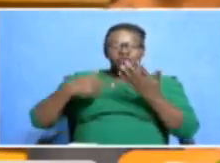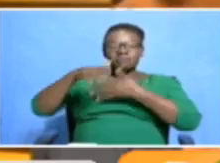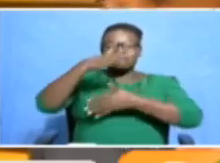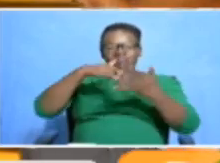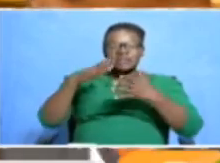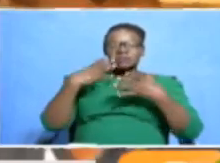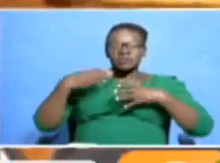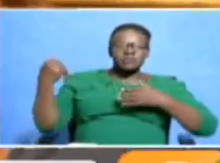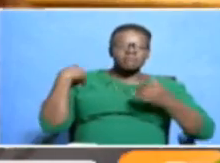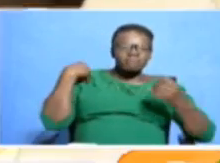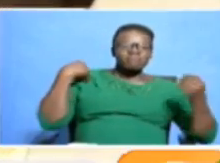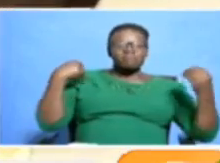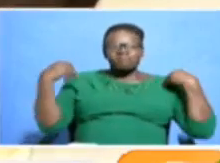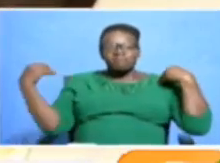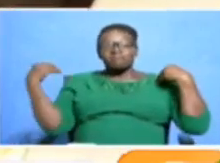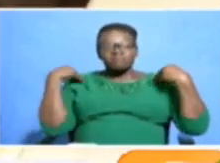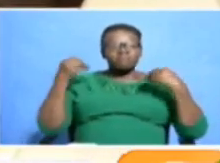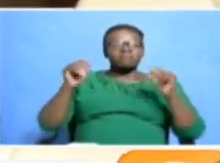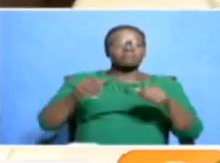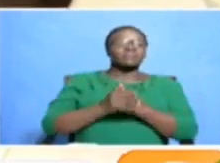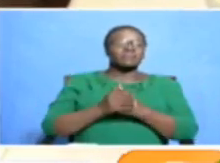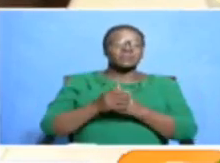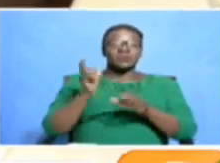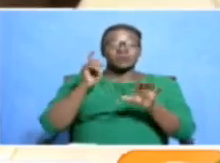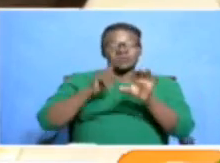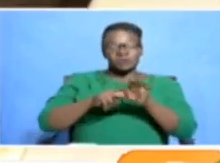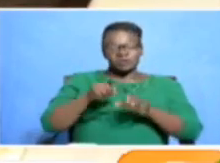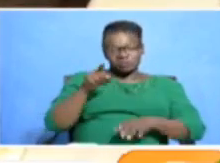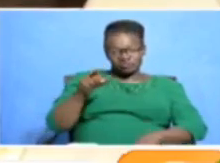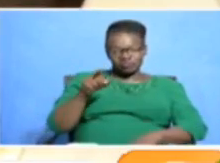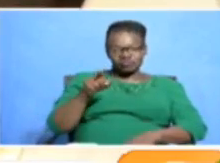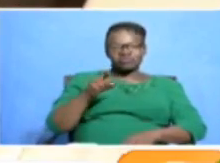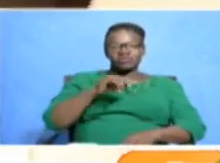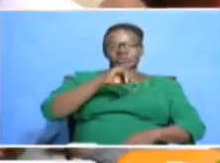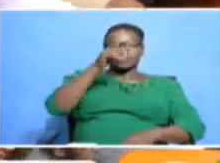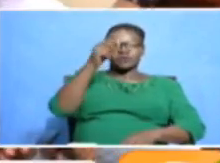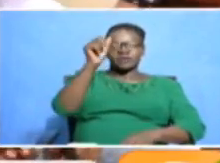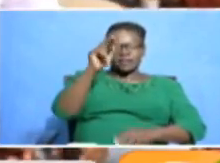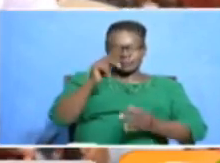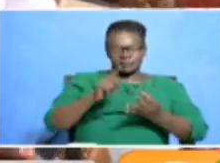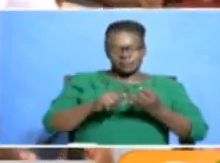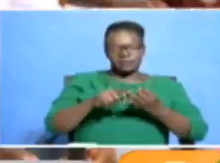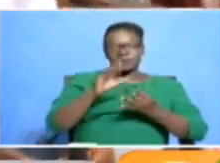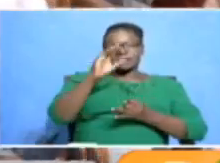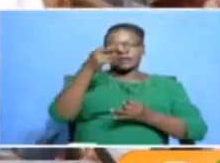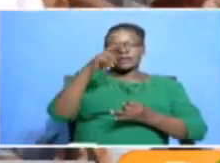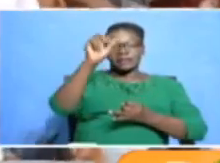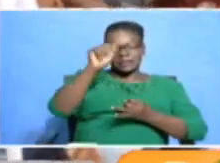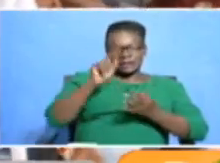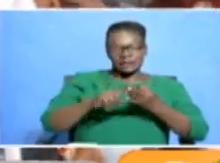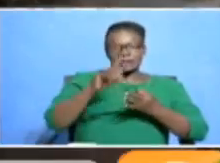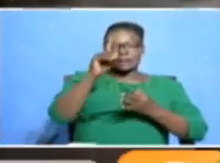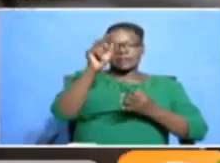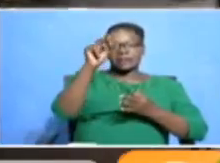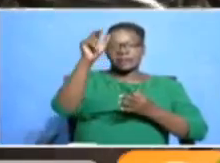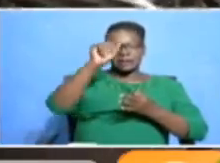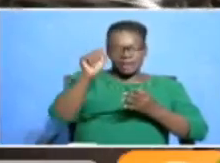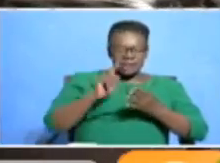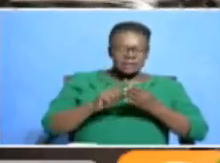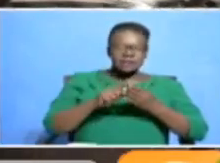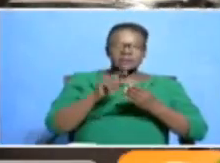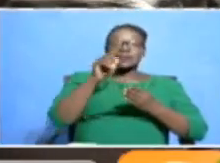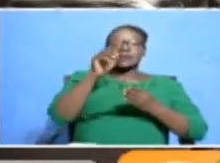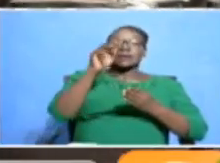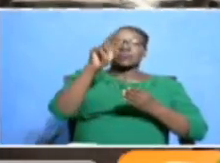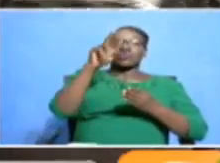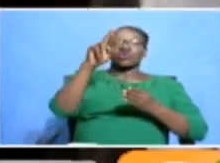unapata tunachigonga kwa vitu. We join Isaiah Wafula, Joseph Lorot, Christopher Mololo, Dennis Odero and Dennis Murage as